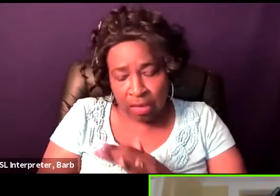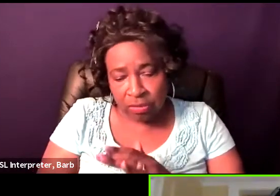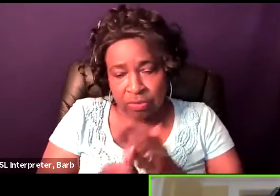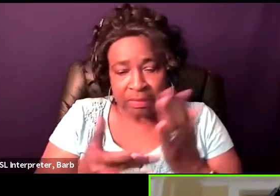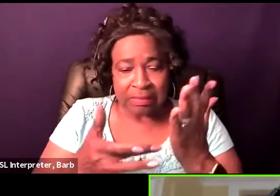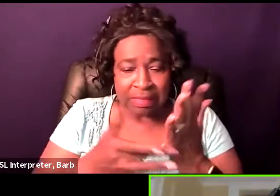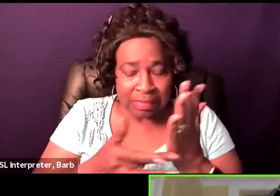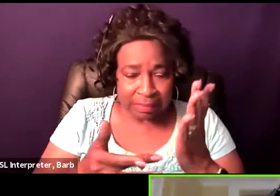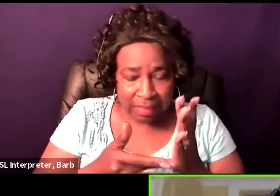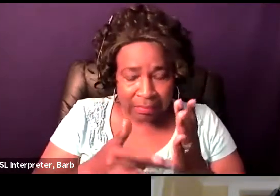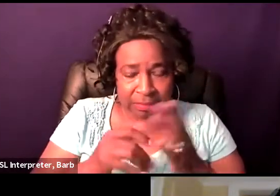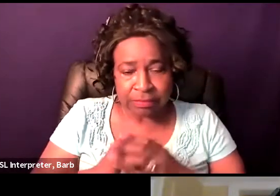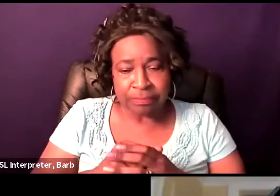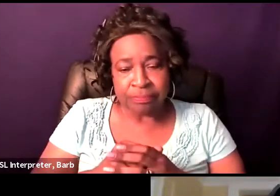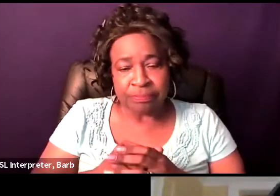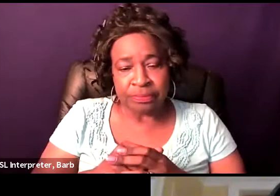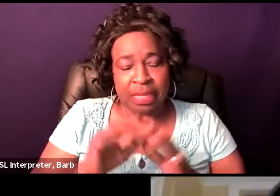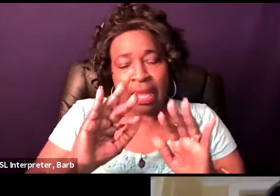racial capitalism.